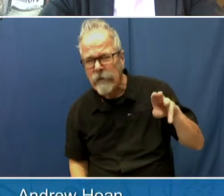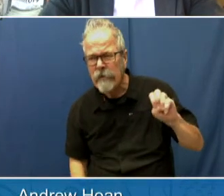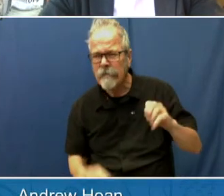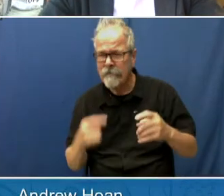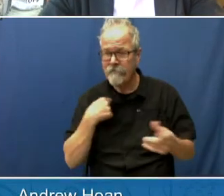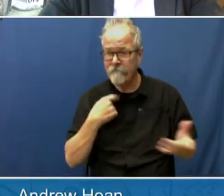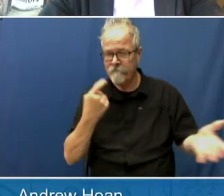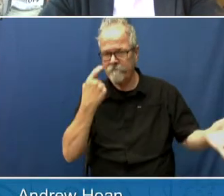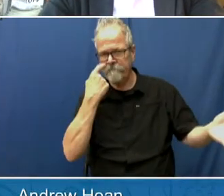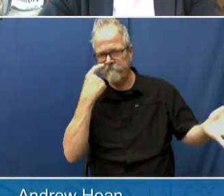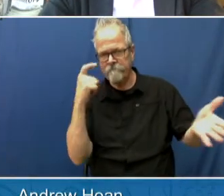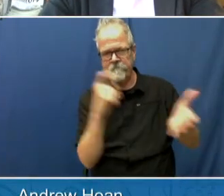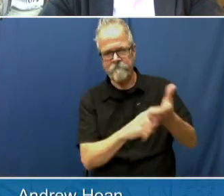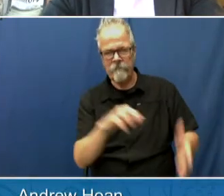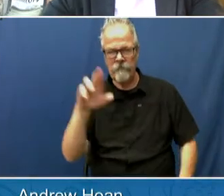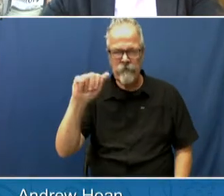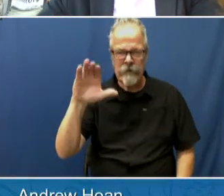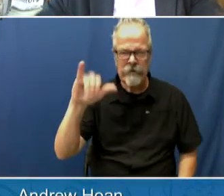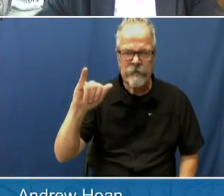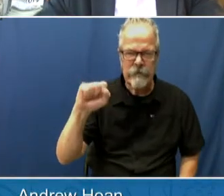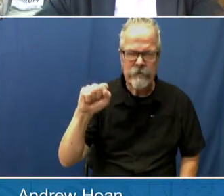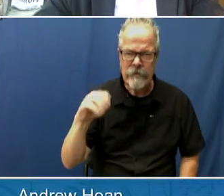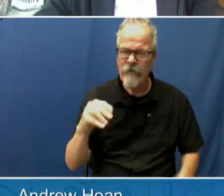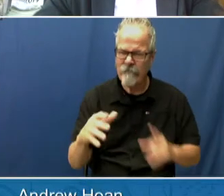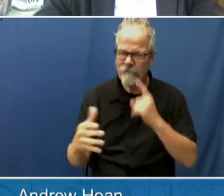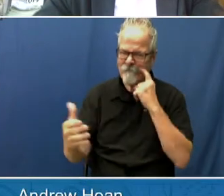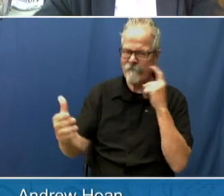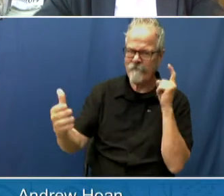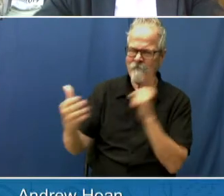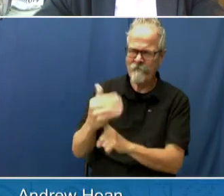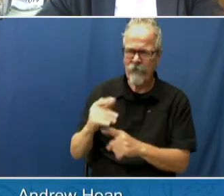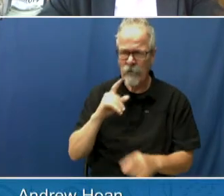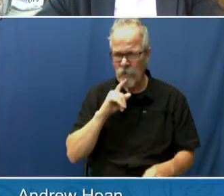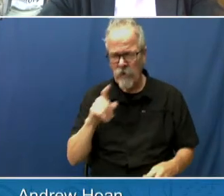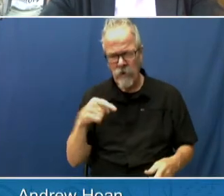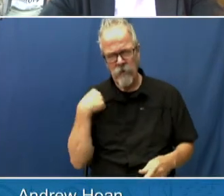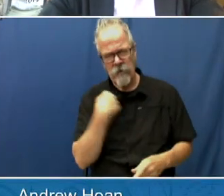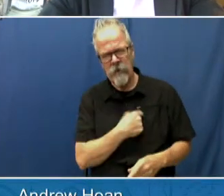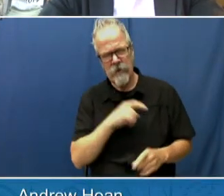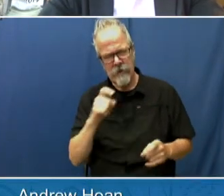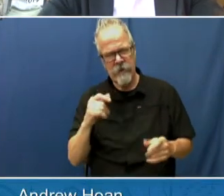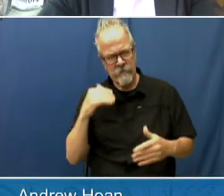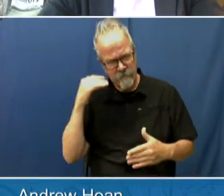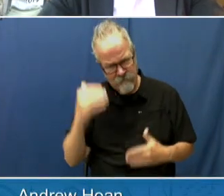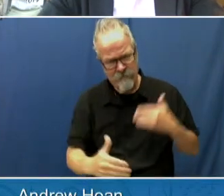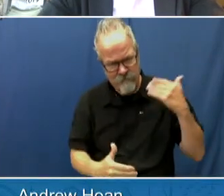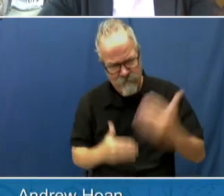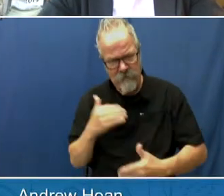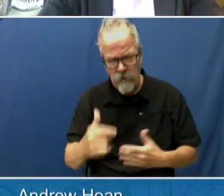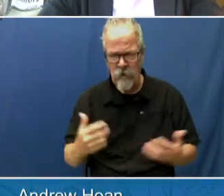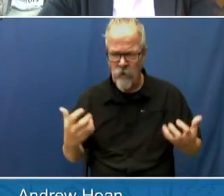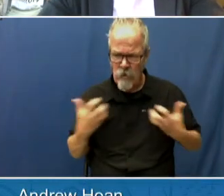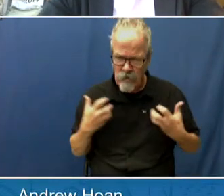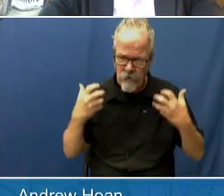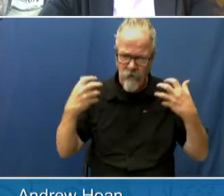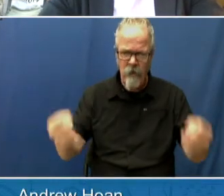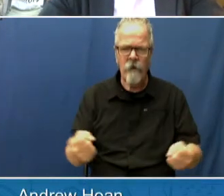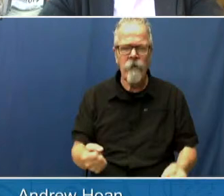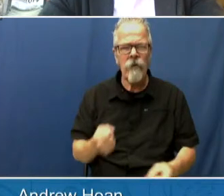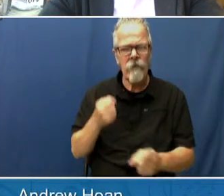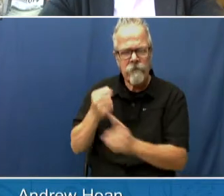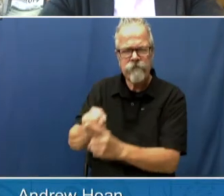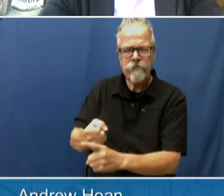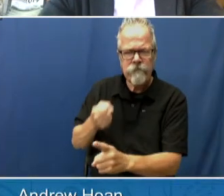region continues to struggle to recover from a marathon of crises and prevent Portlanders from accessing